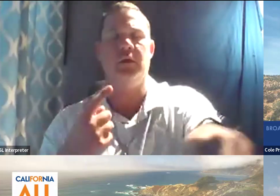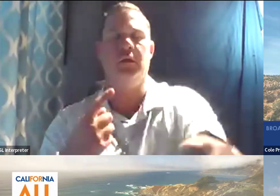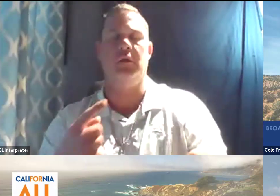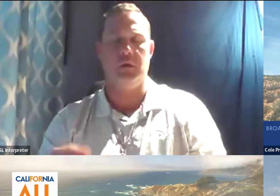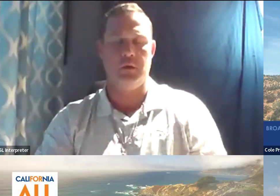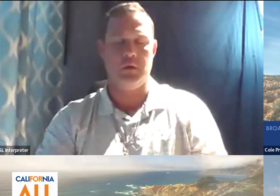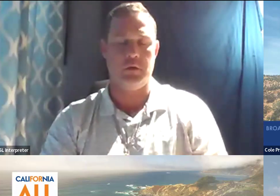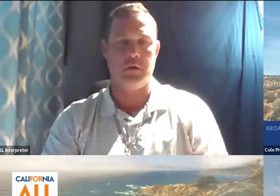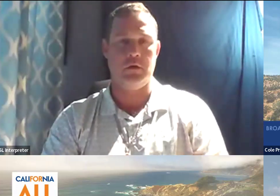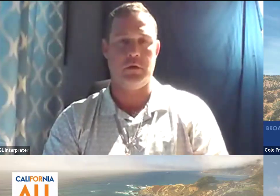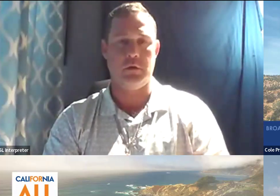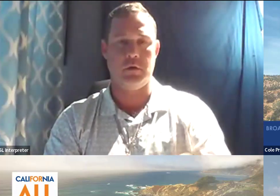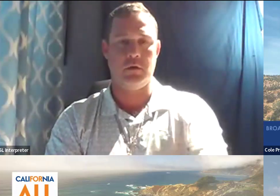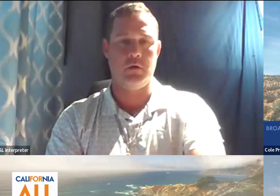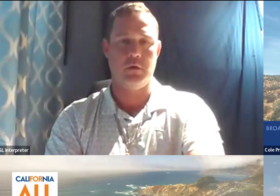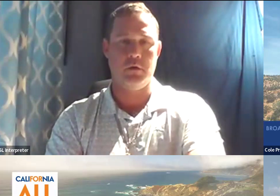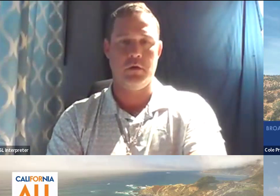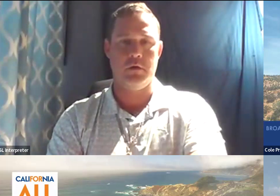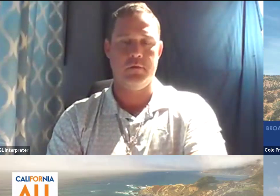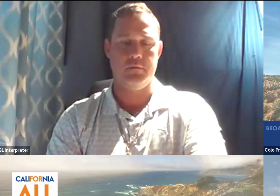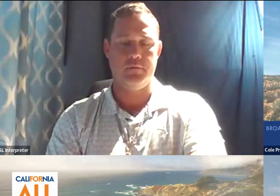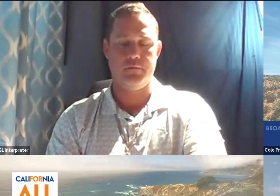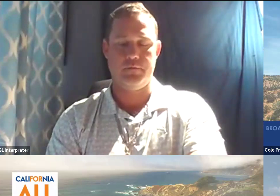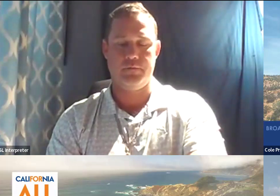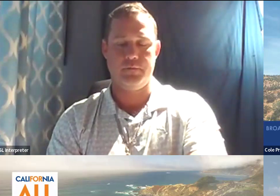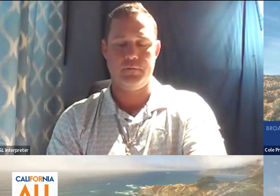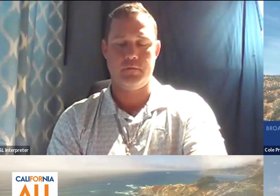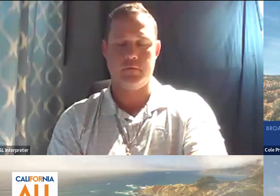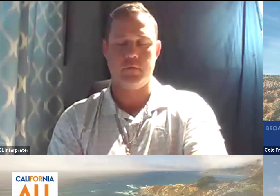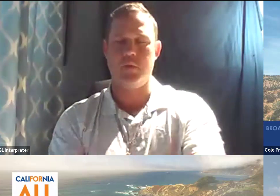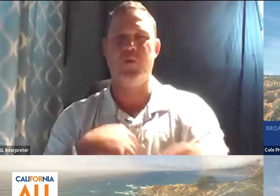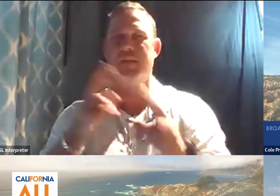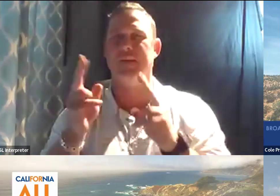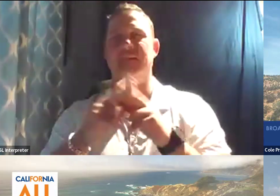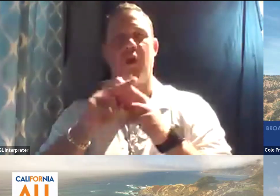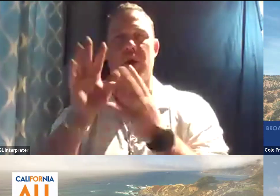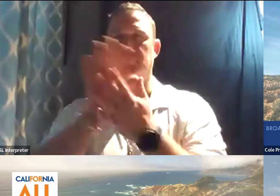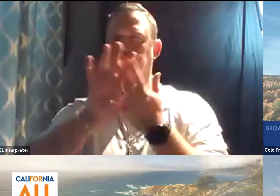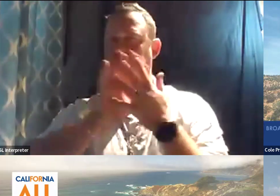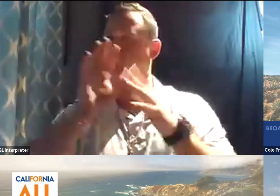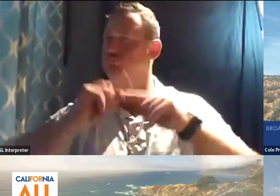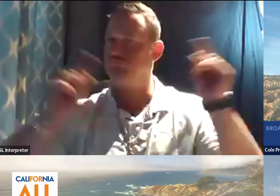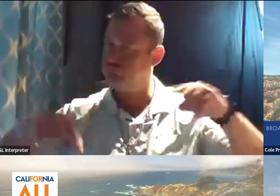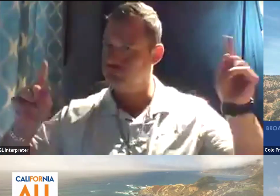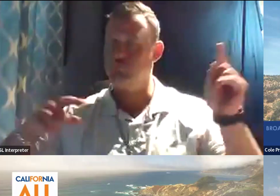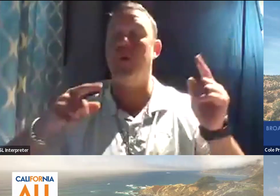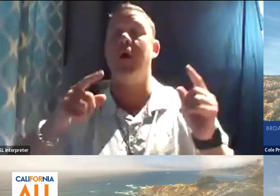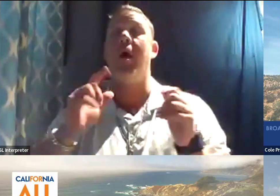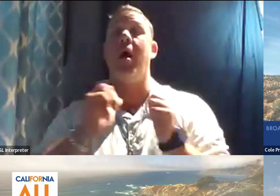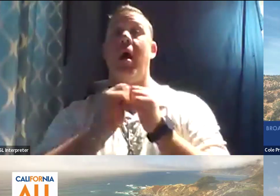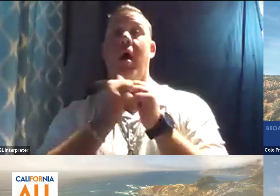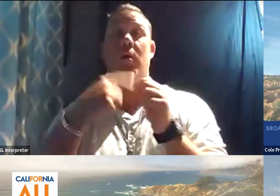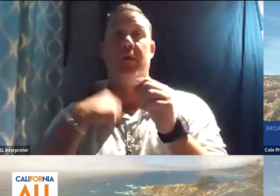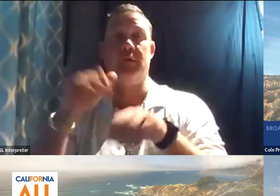we're fairly agnostic. I think the appeal to how we've established